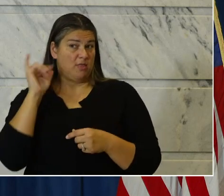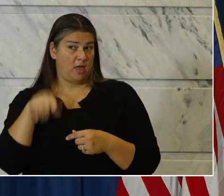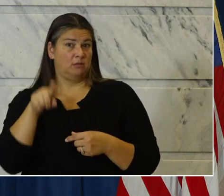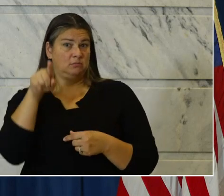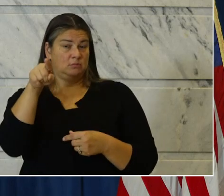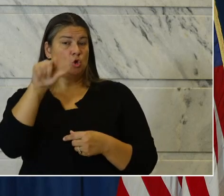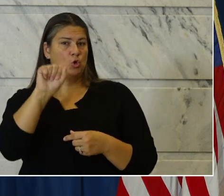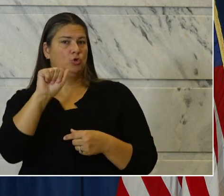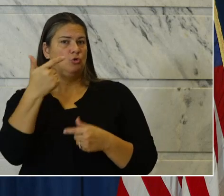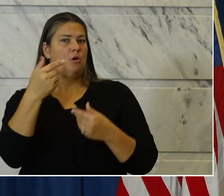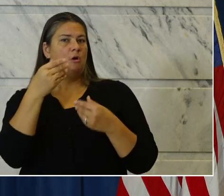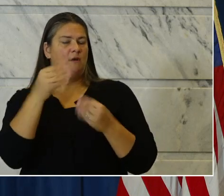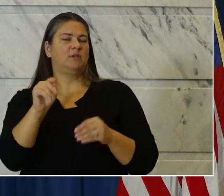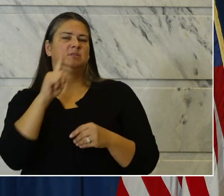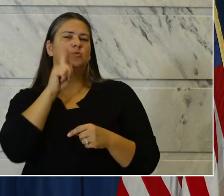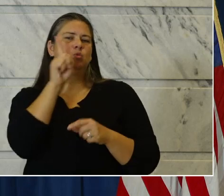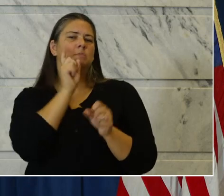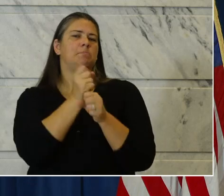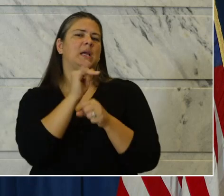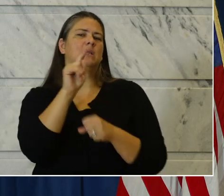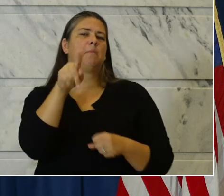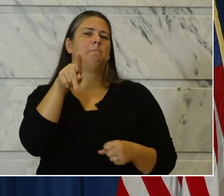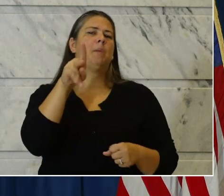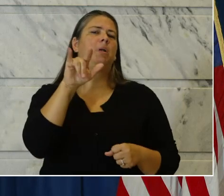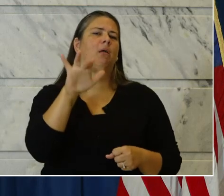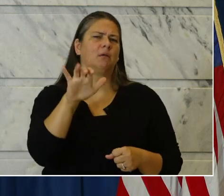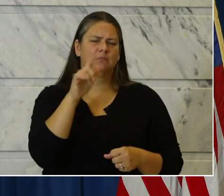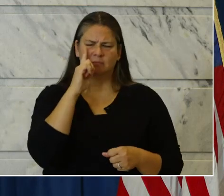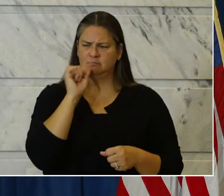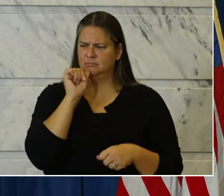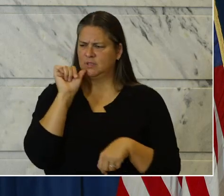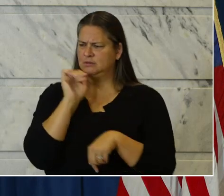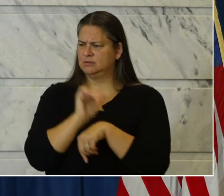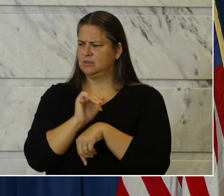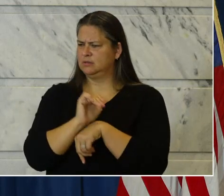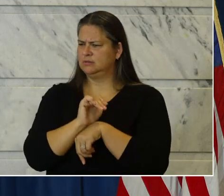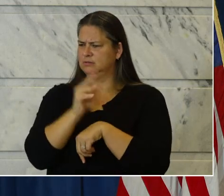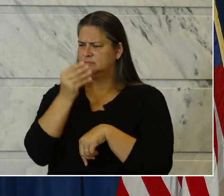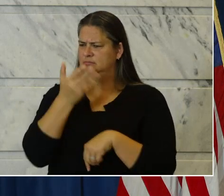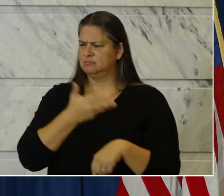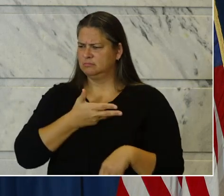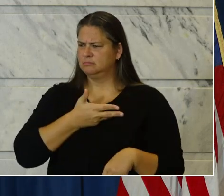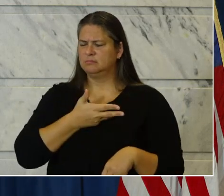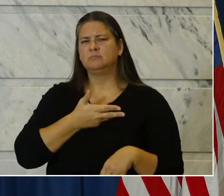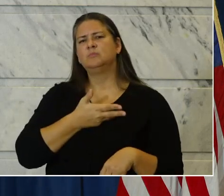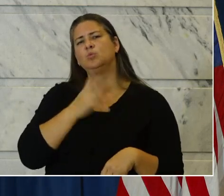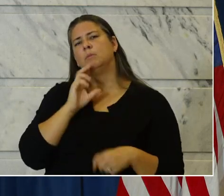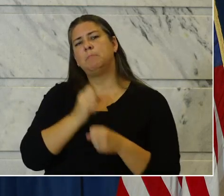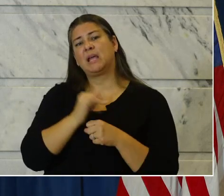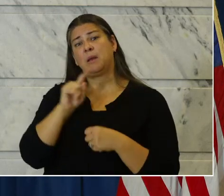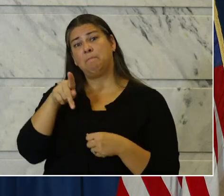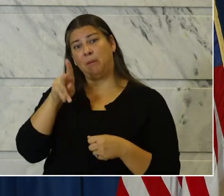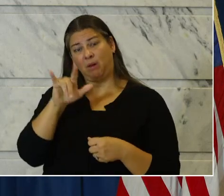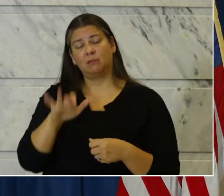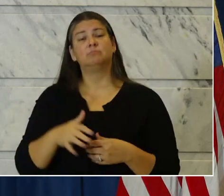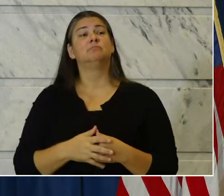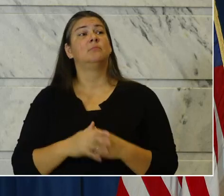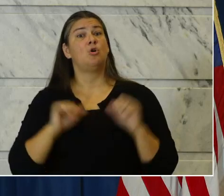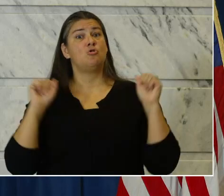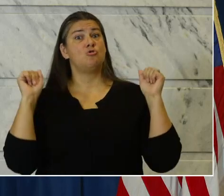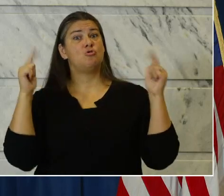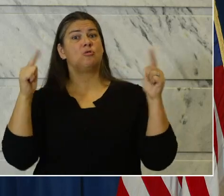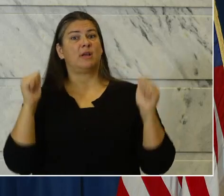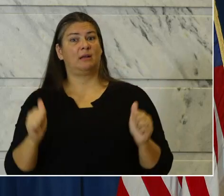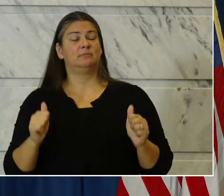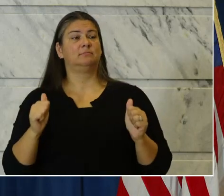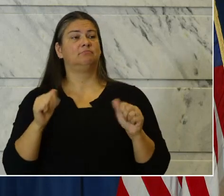from the Attorney General's office, what was it, last night? Is that accurate? And provided that happens, everybody's going to get to listen